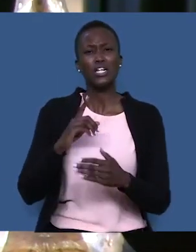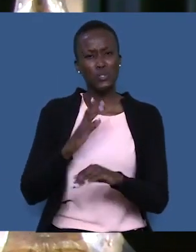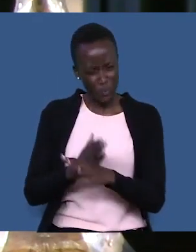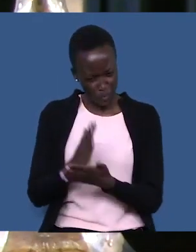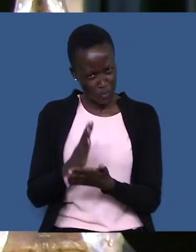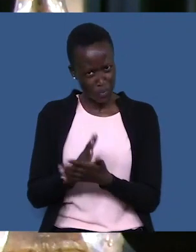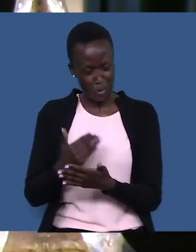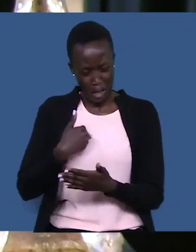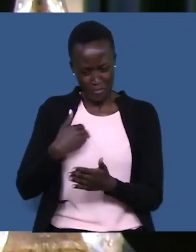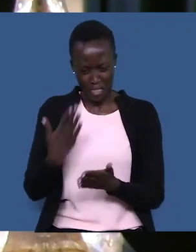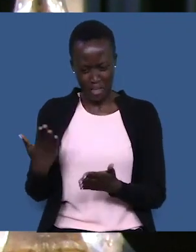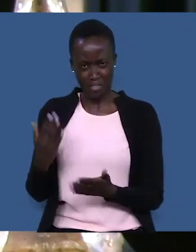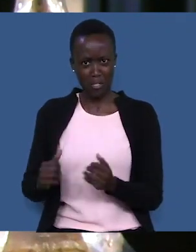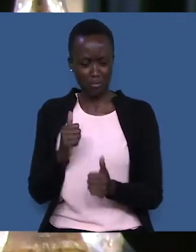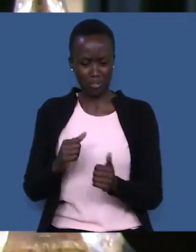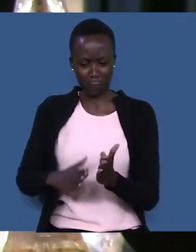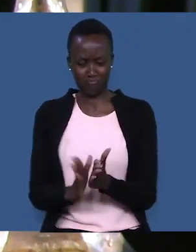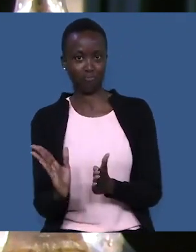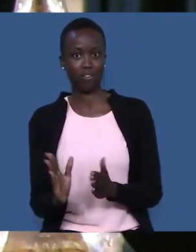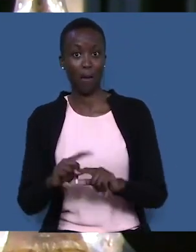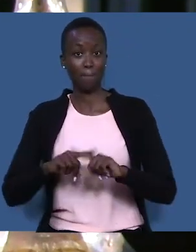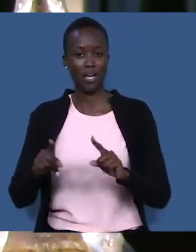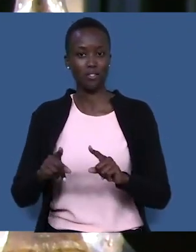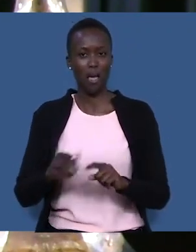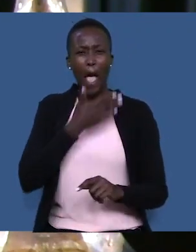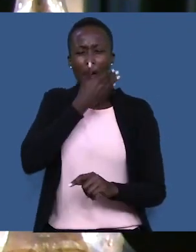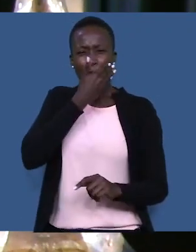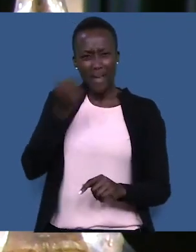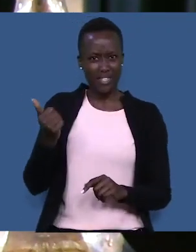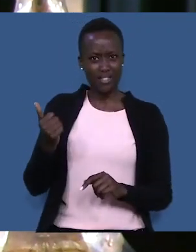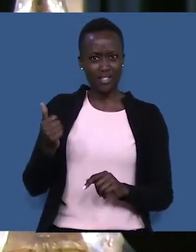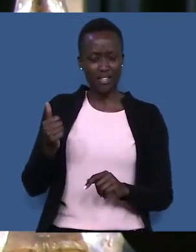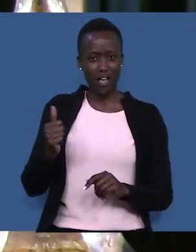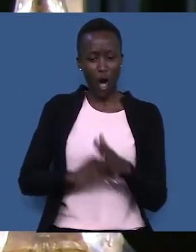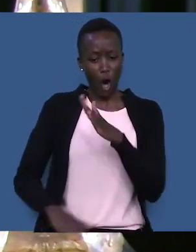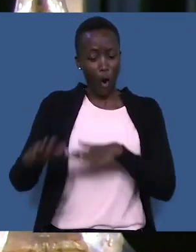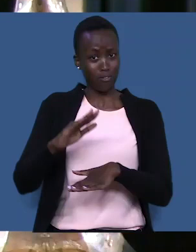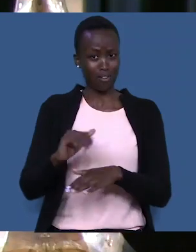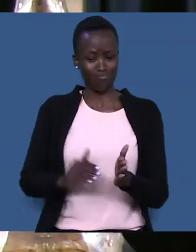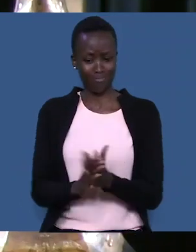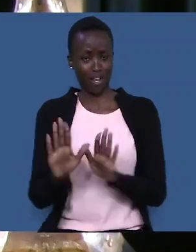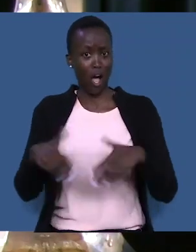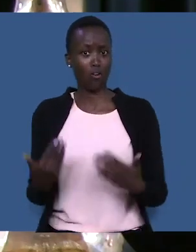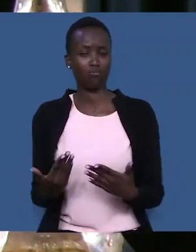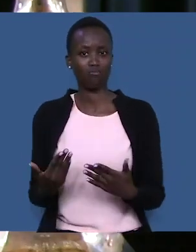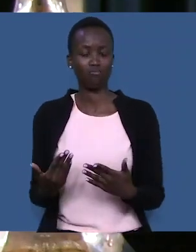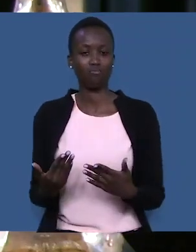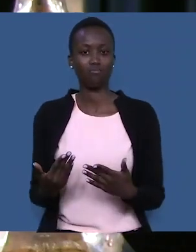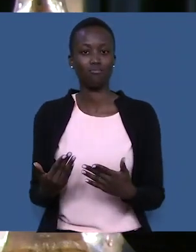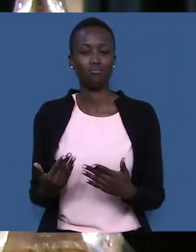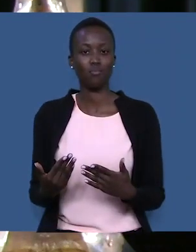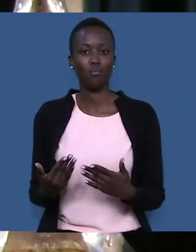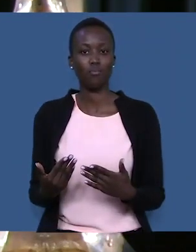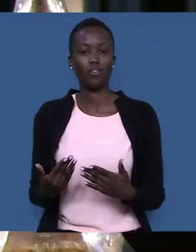are there, it would be important for you to understand that the best way to deal with your distraction, with the distractions,